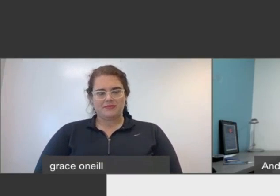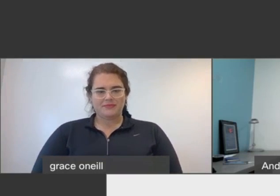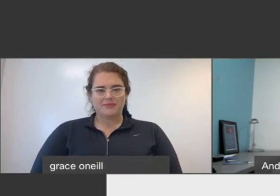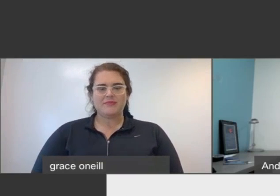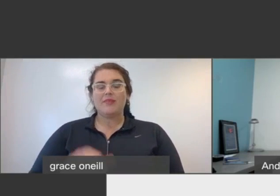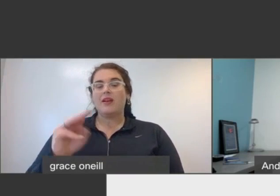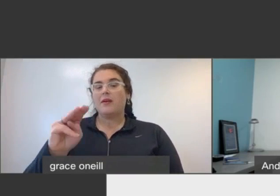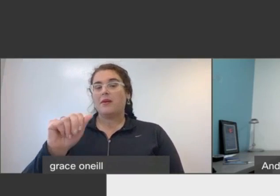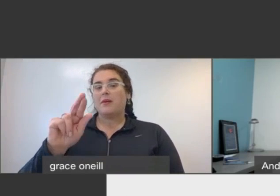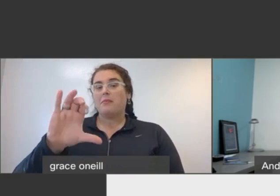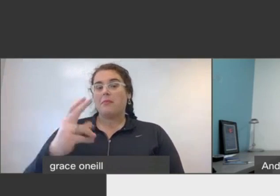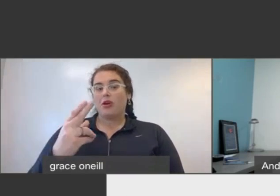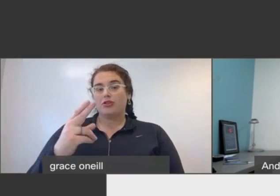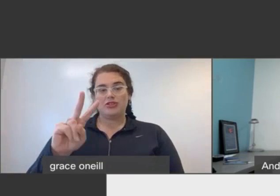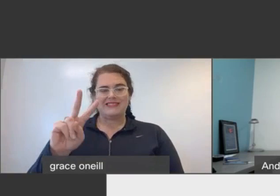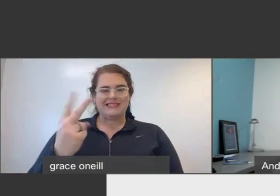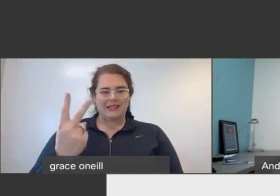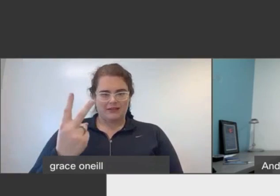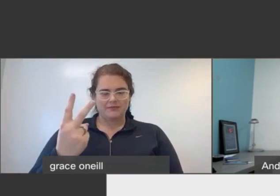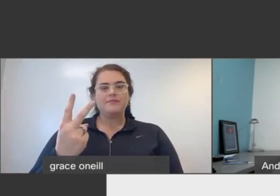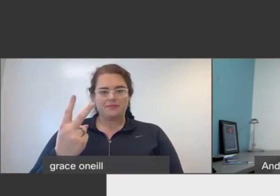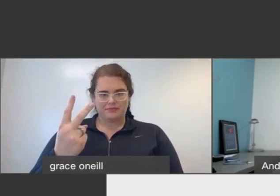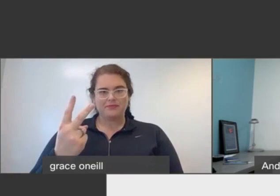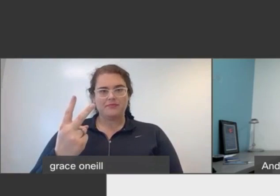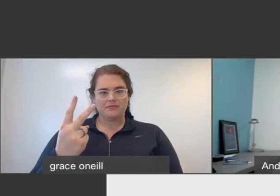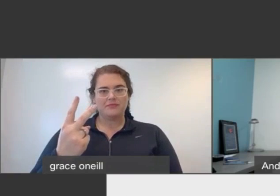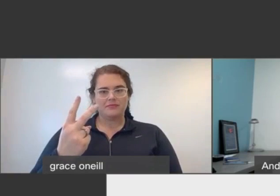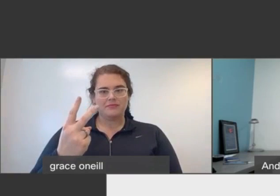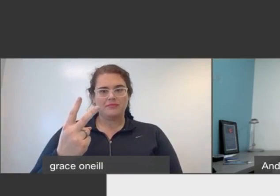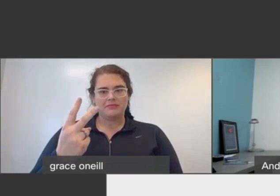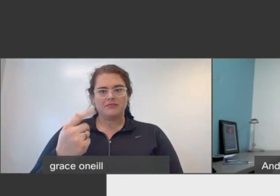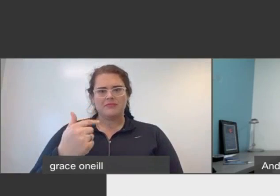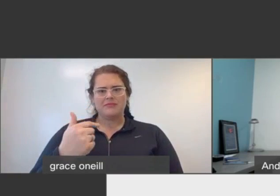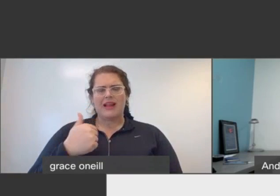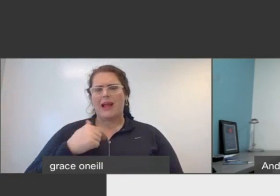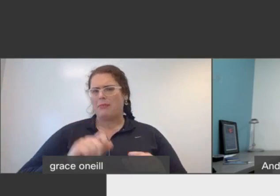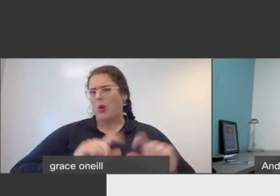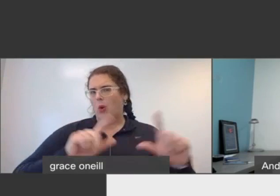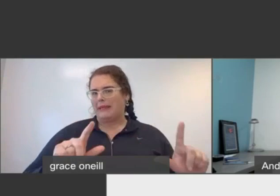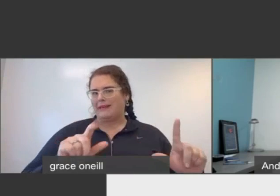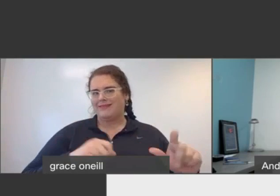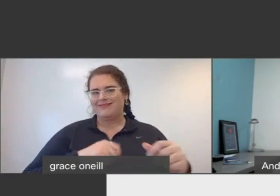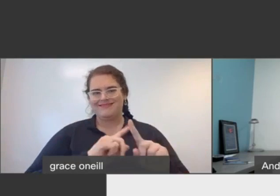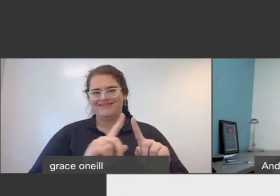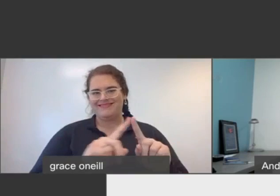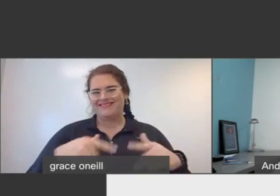is the book. I'm going slow while it opens.